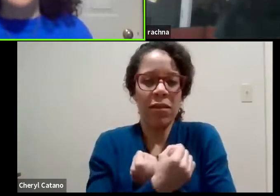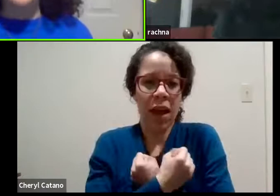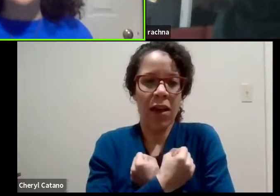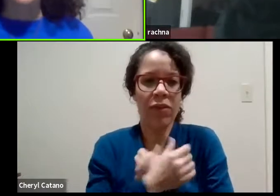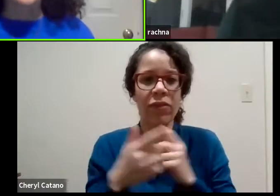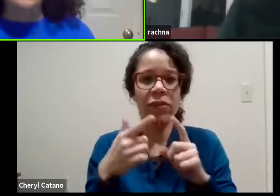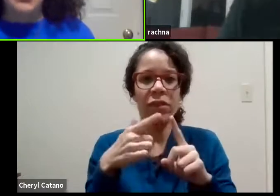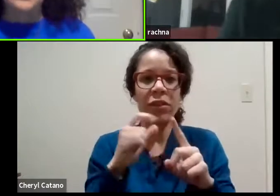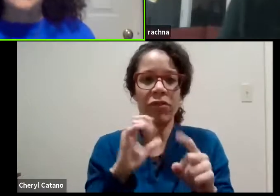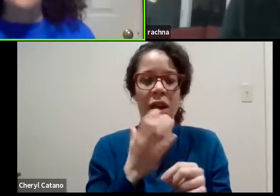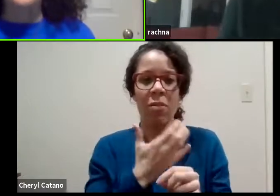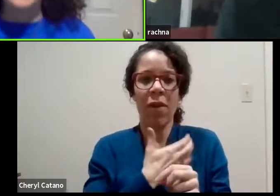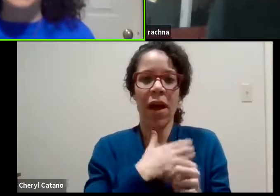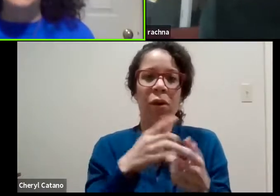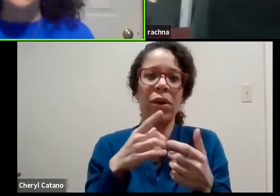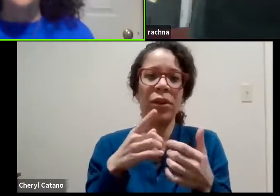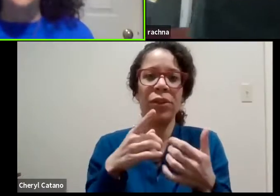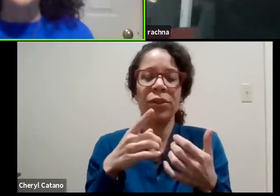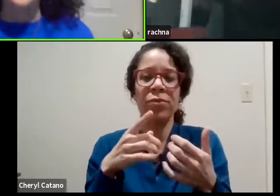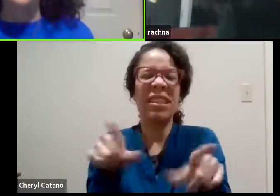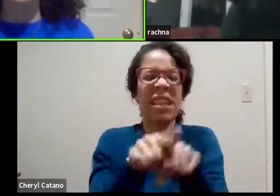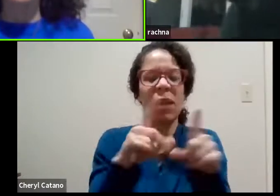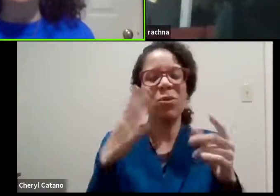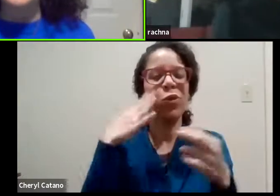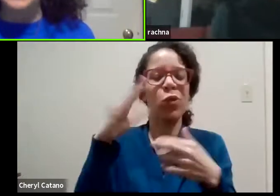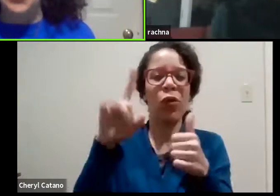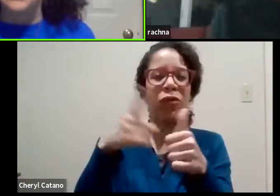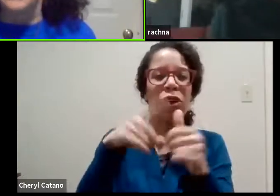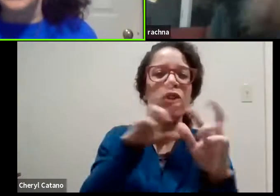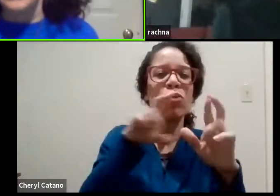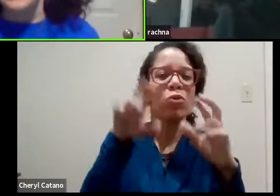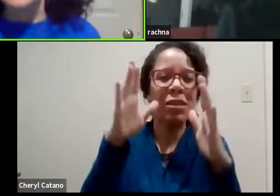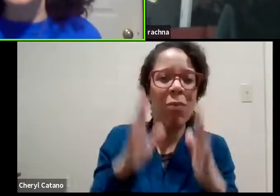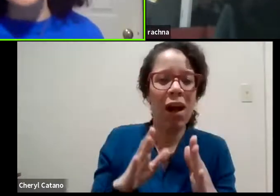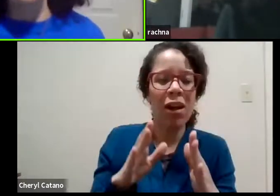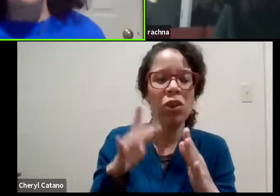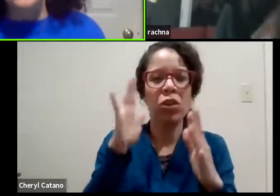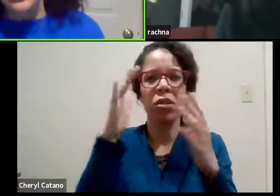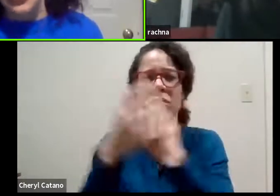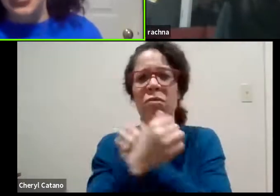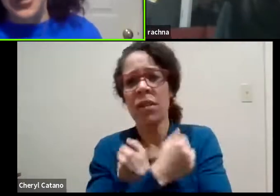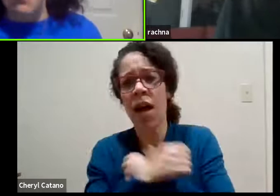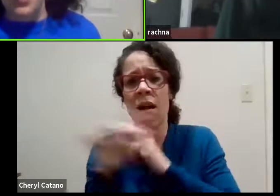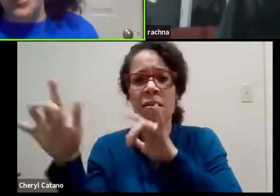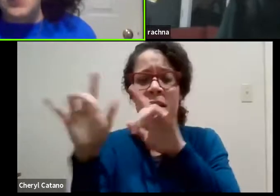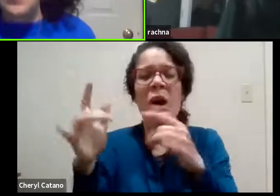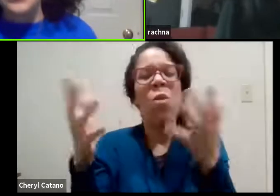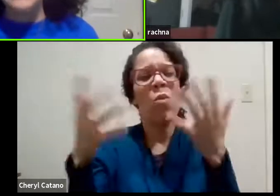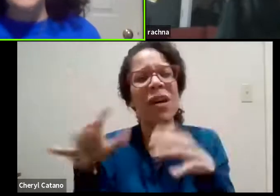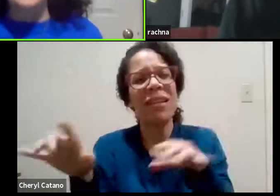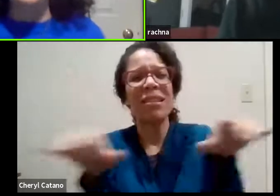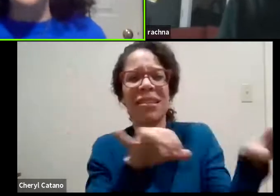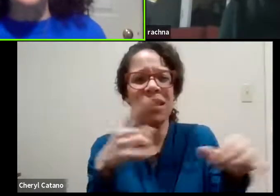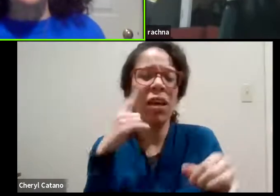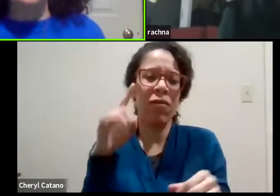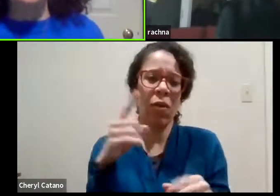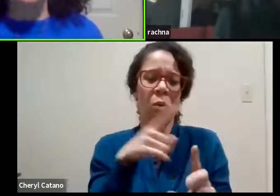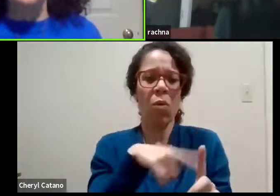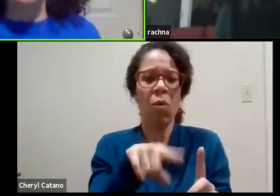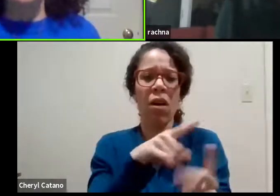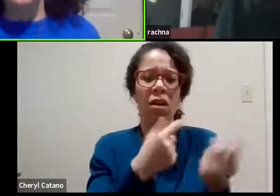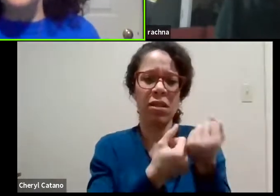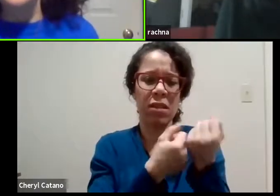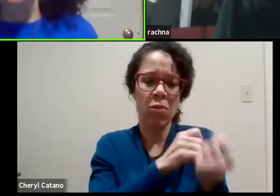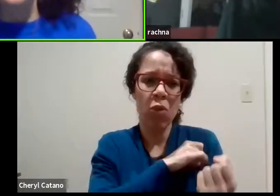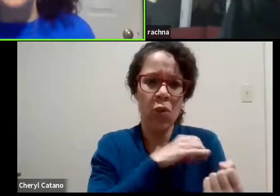lot of our first responders have been getting and so forth. So we're looking to kick off a staff appreciation campaign, and it's going to